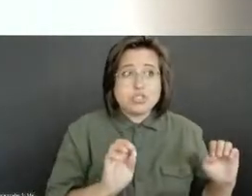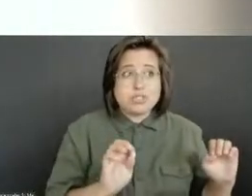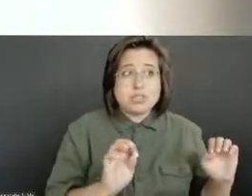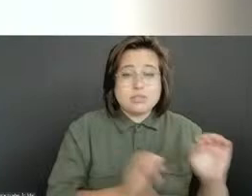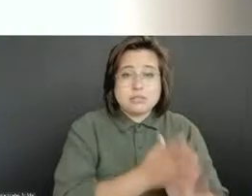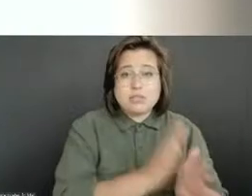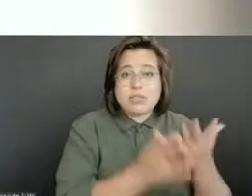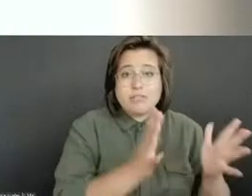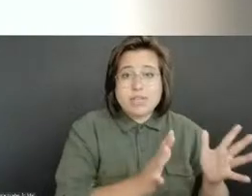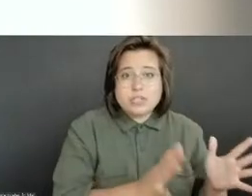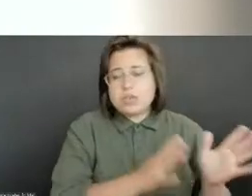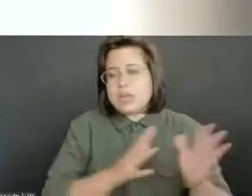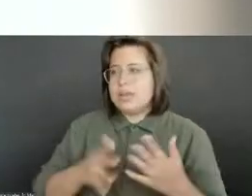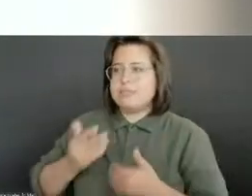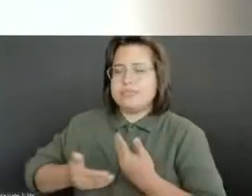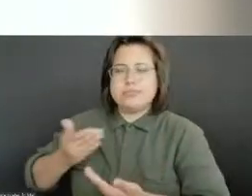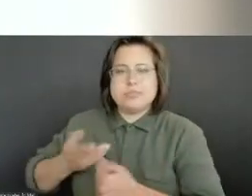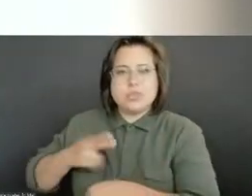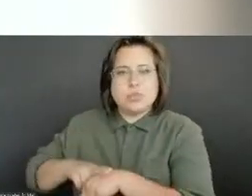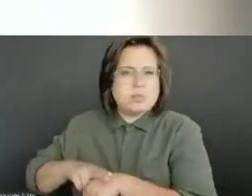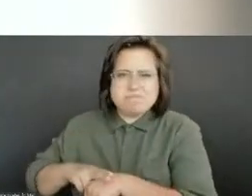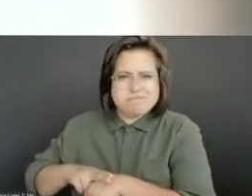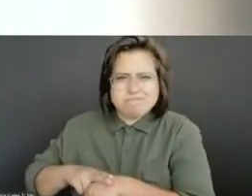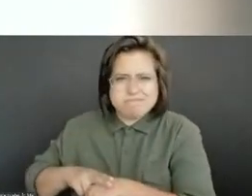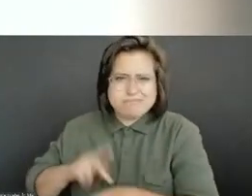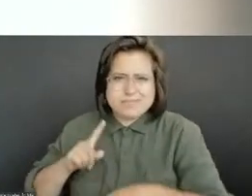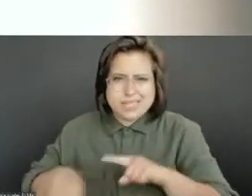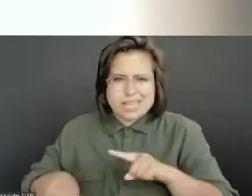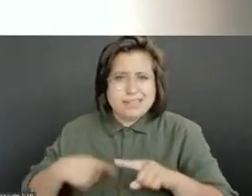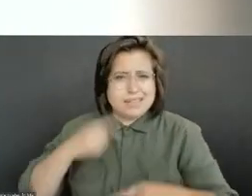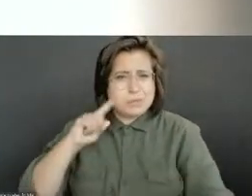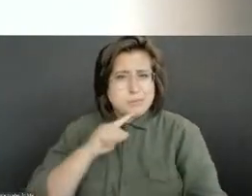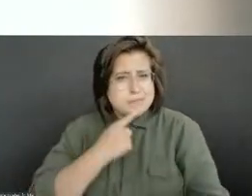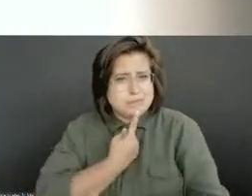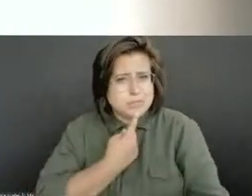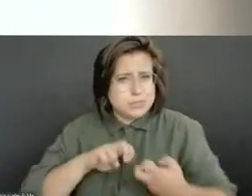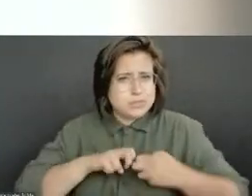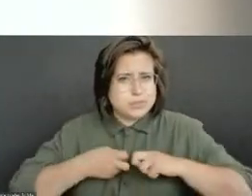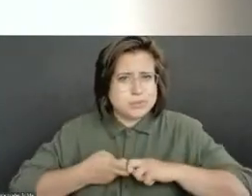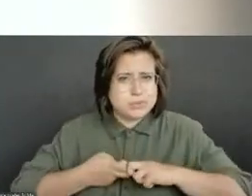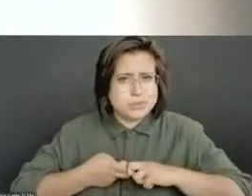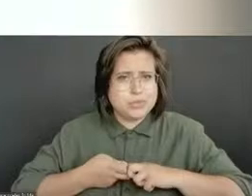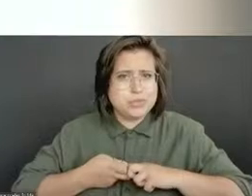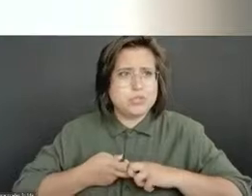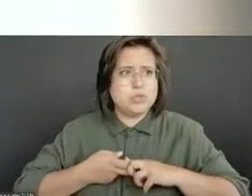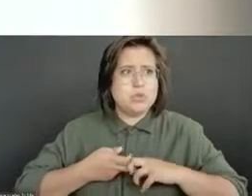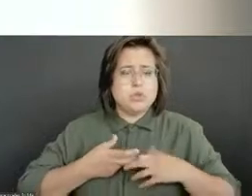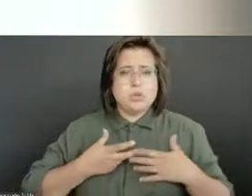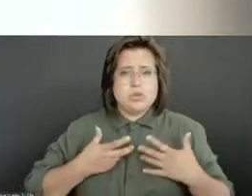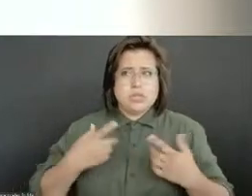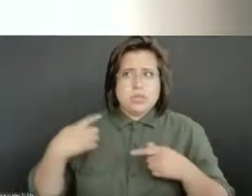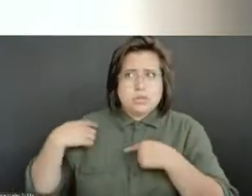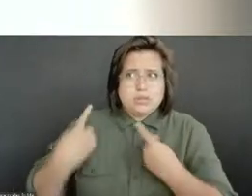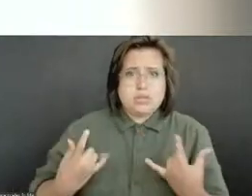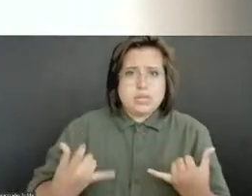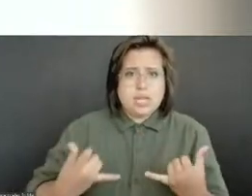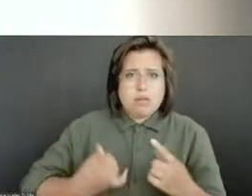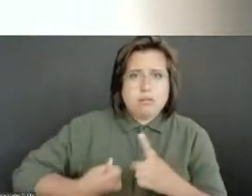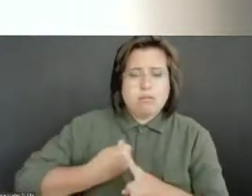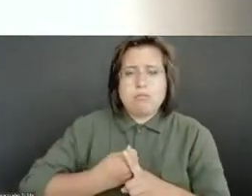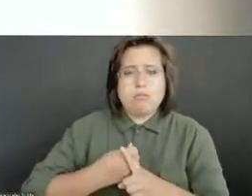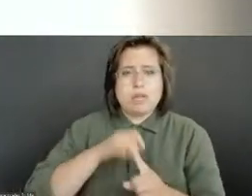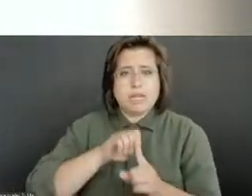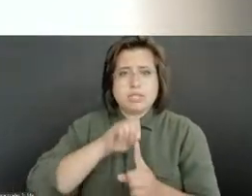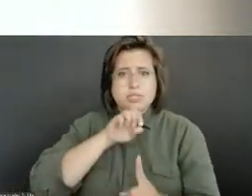existed prior. I think we've had a chronic issue that now this acute exposure is